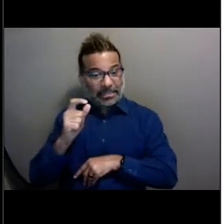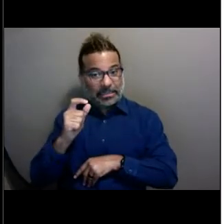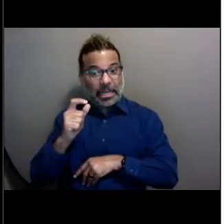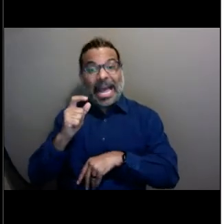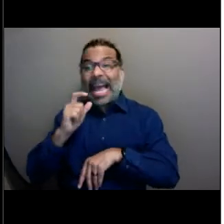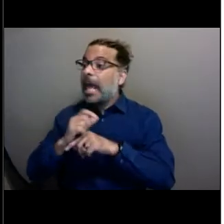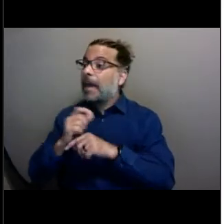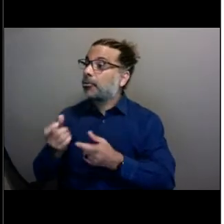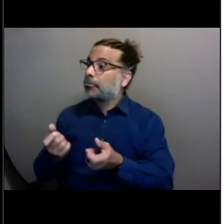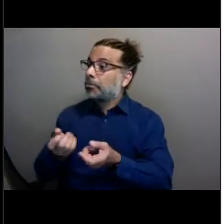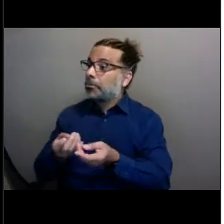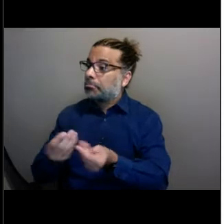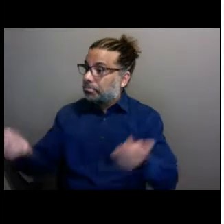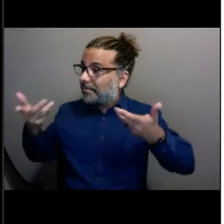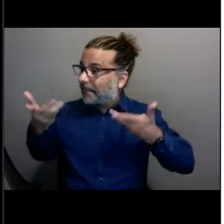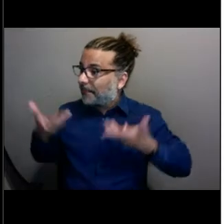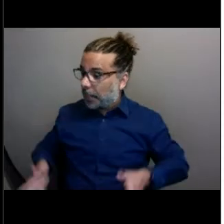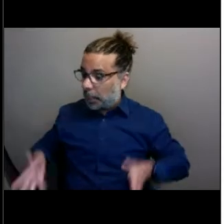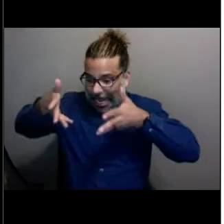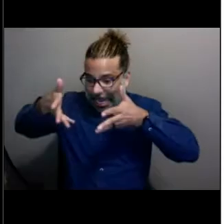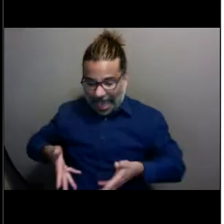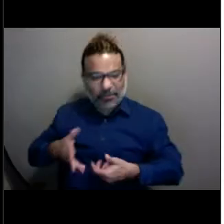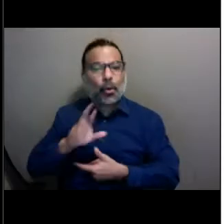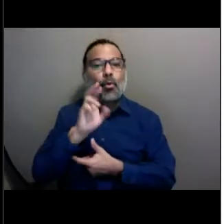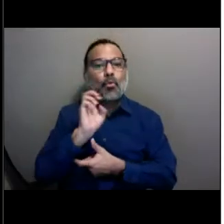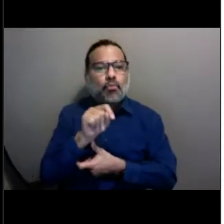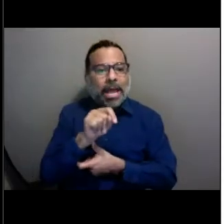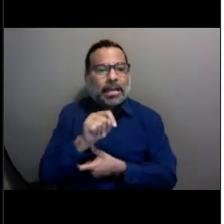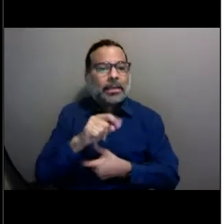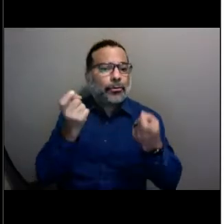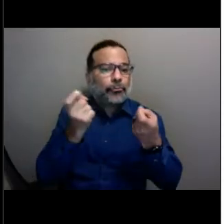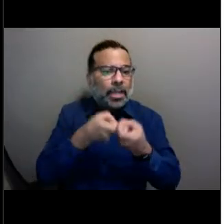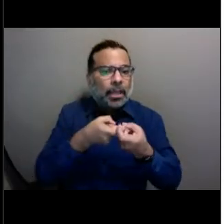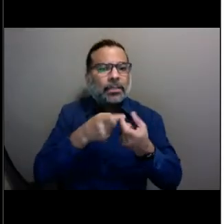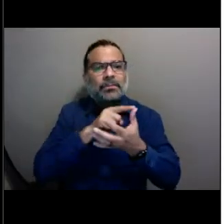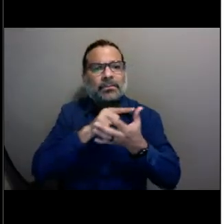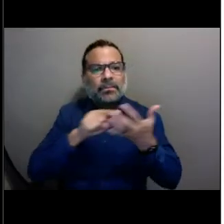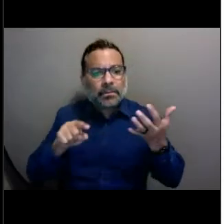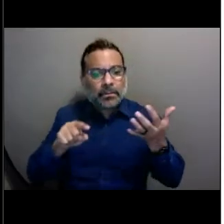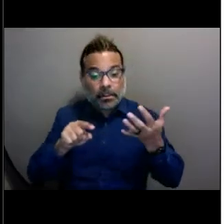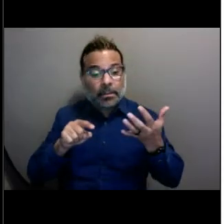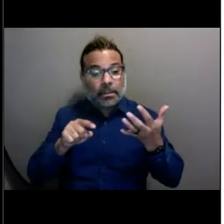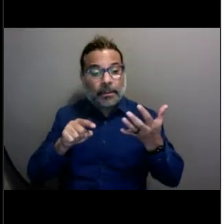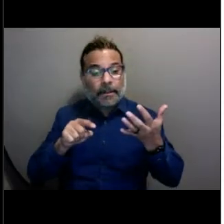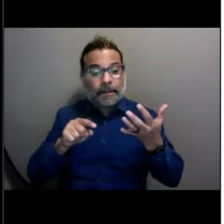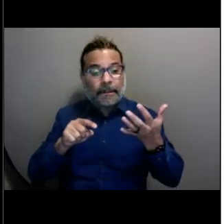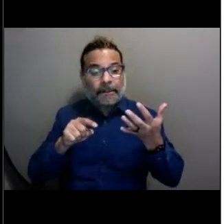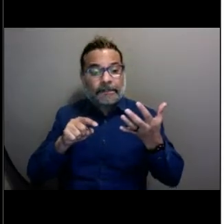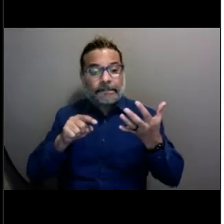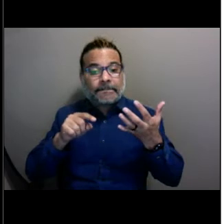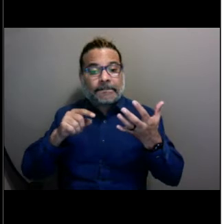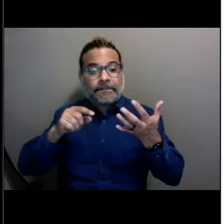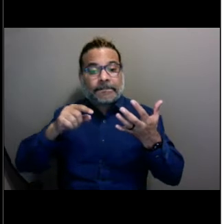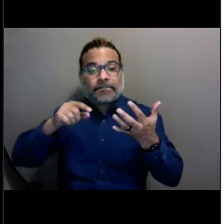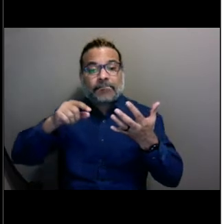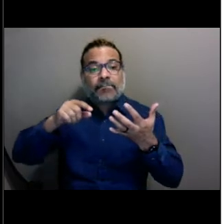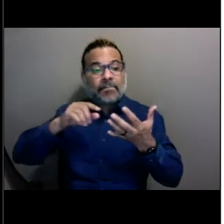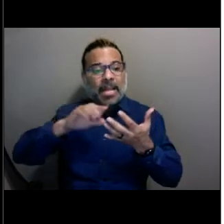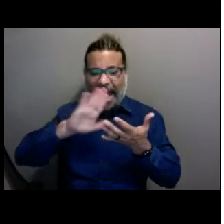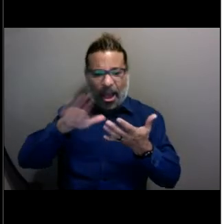expenditures on necessities like your rent, your utilities, and anything that you spend on unessential goods or services